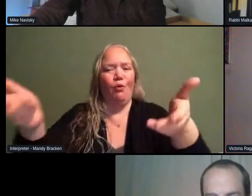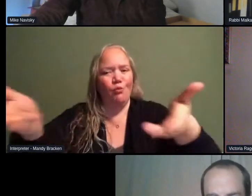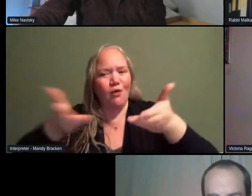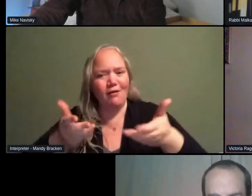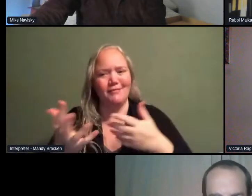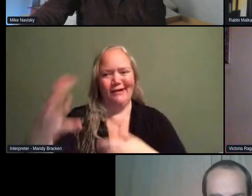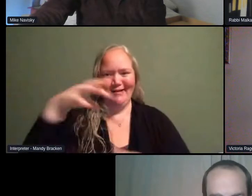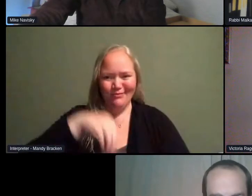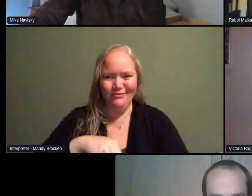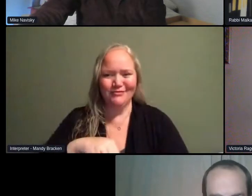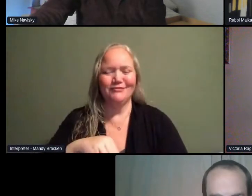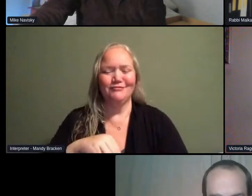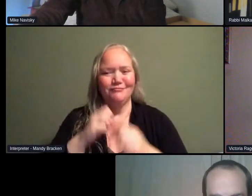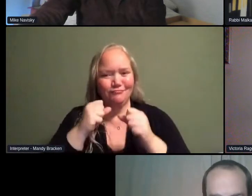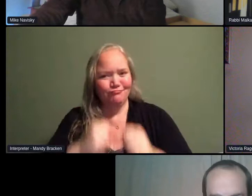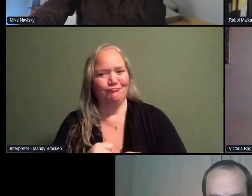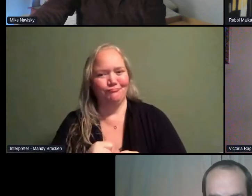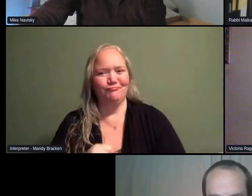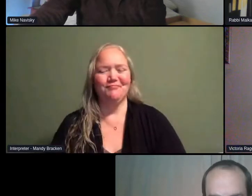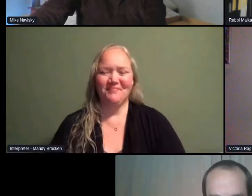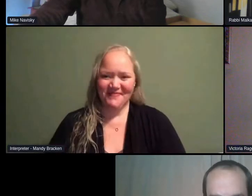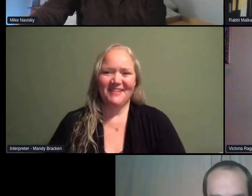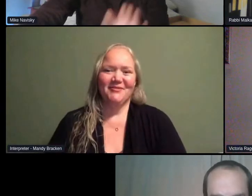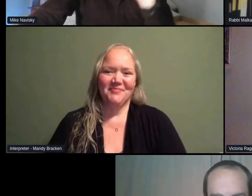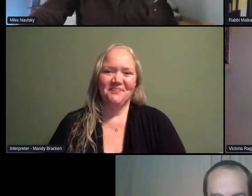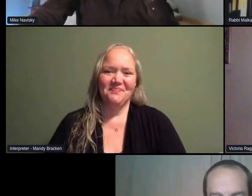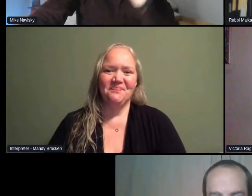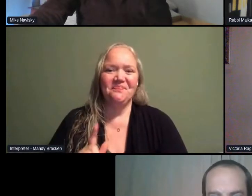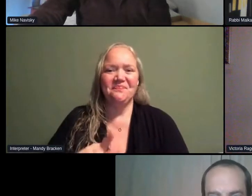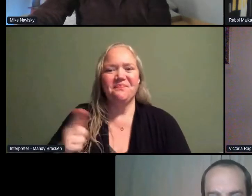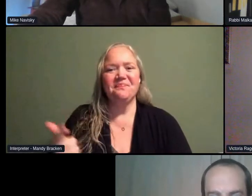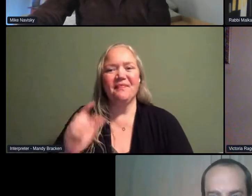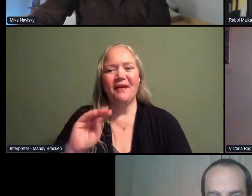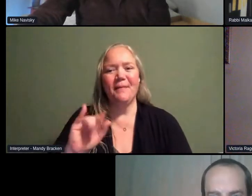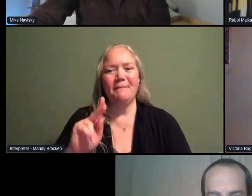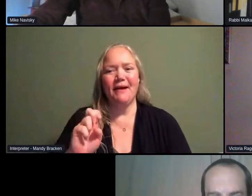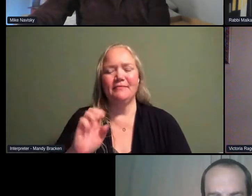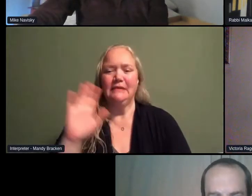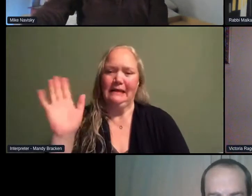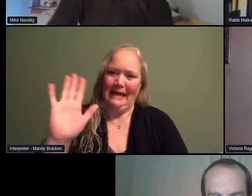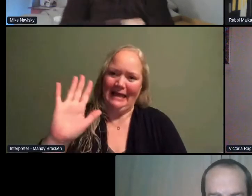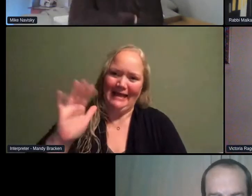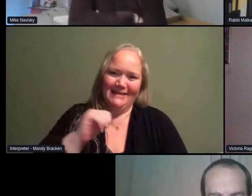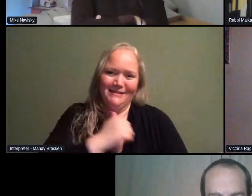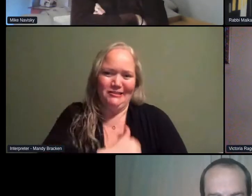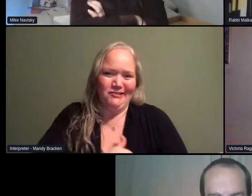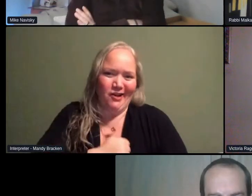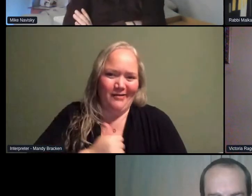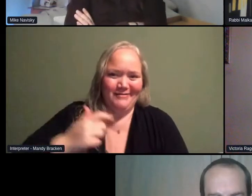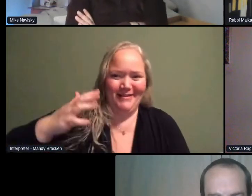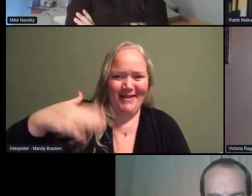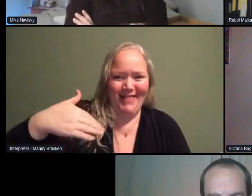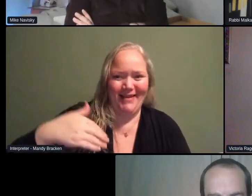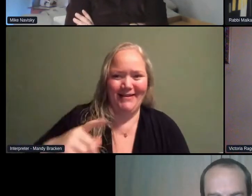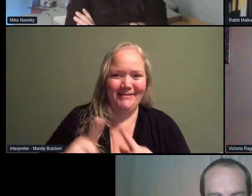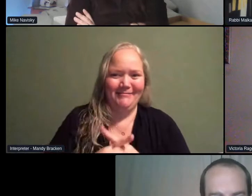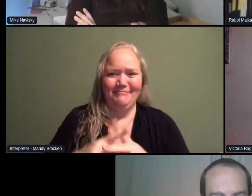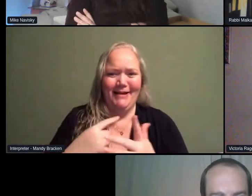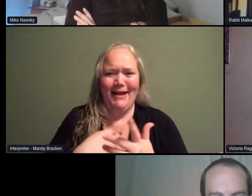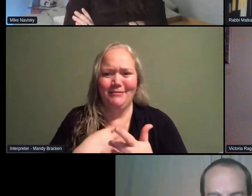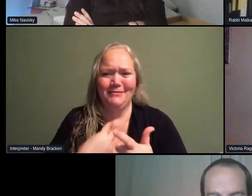Mike. Hi, everybody. Sorry about being late. I was in this weird